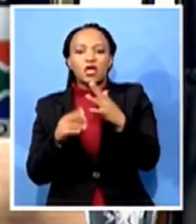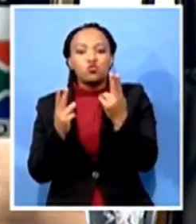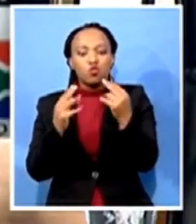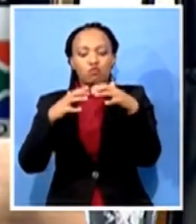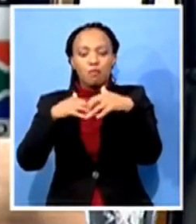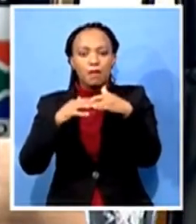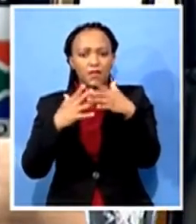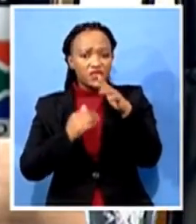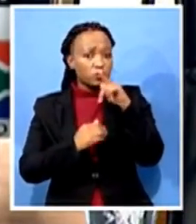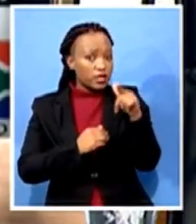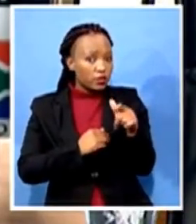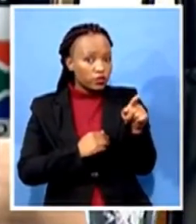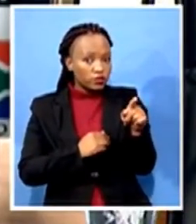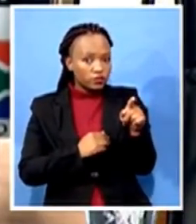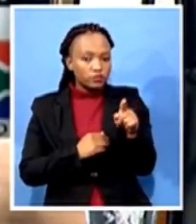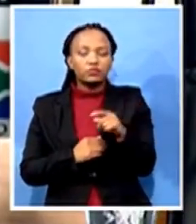Chair.